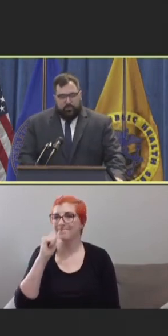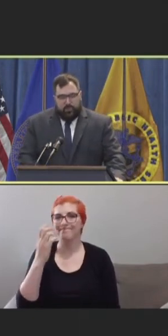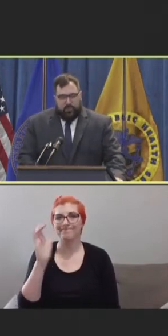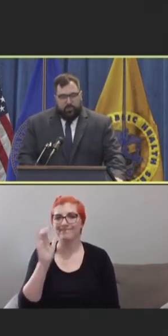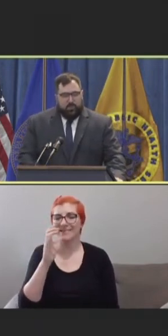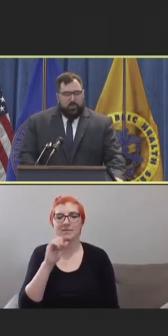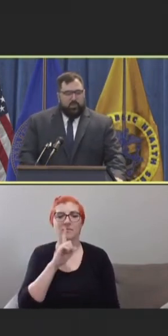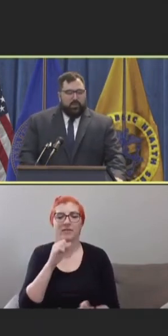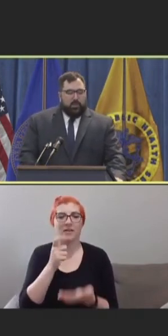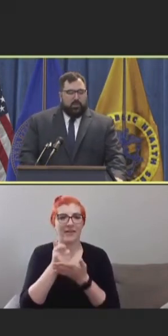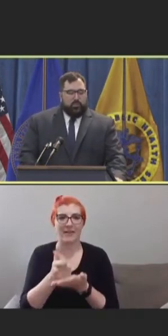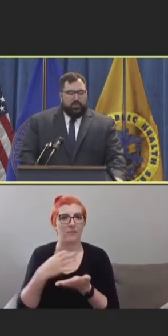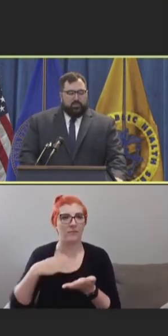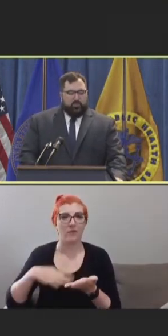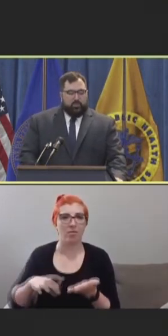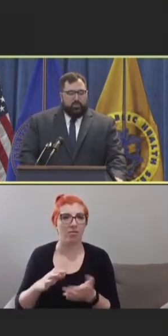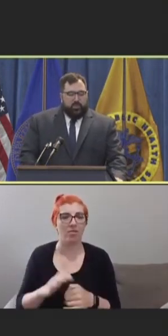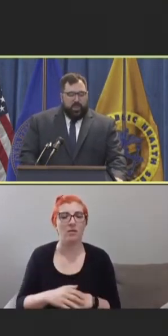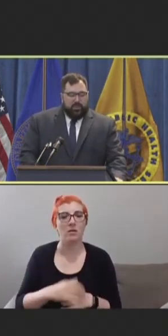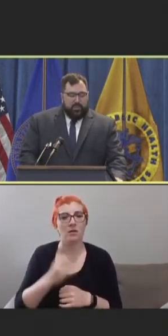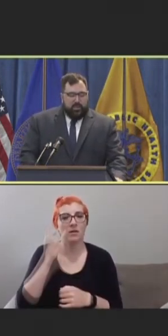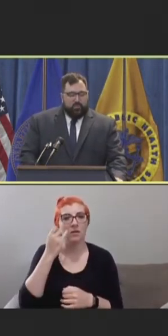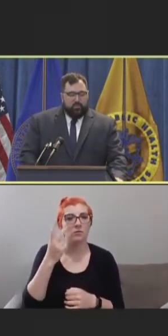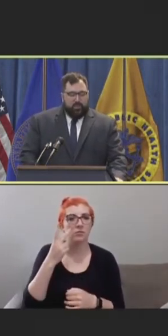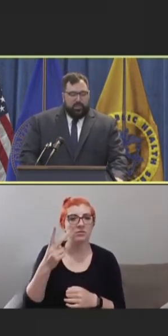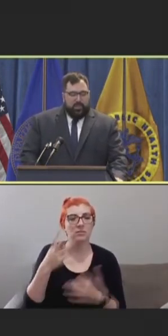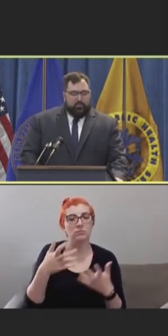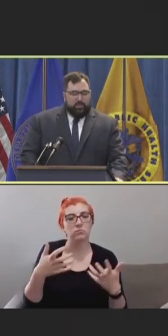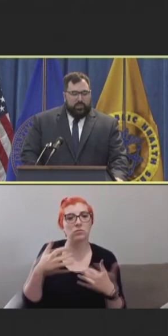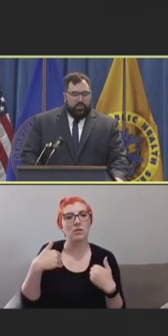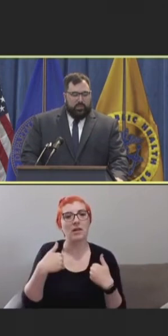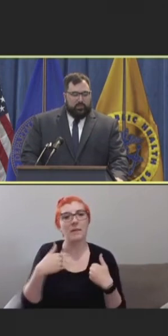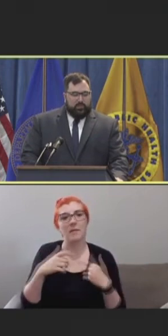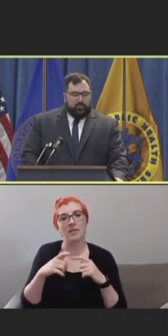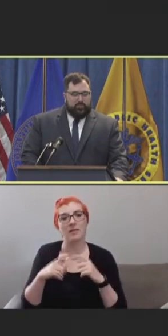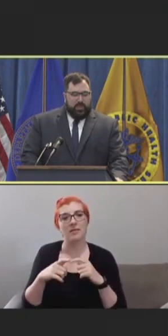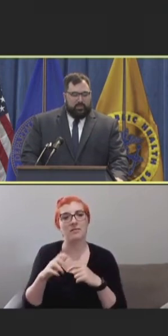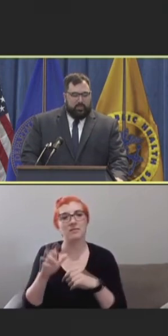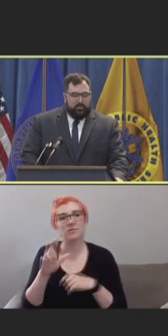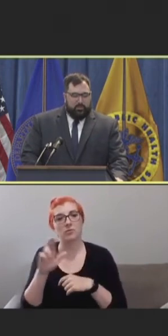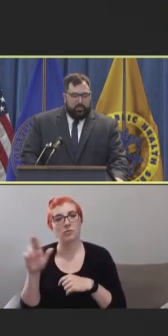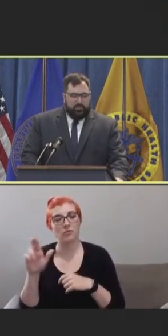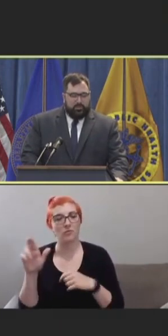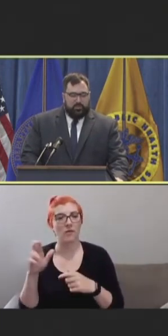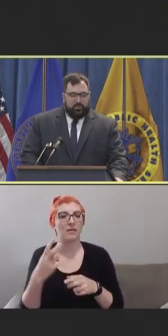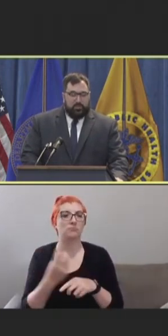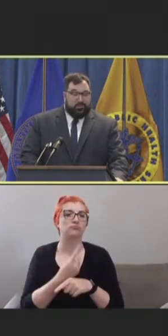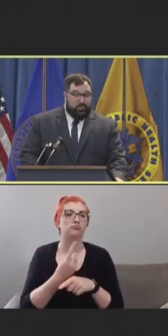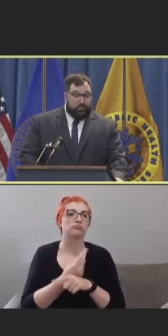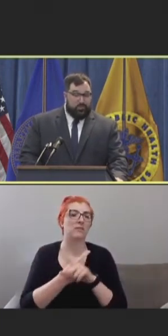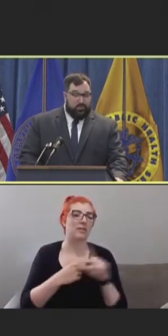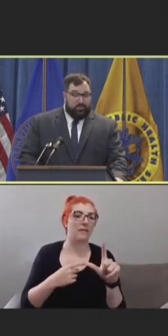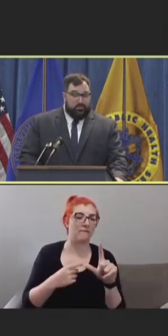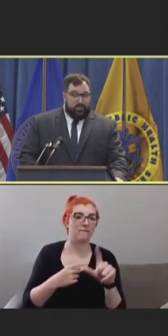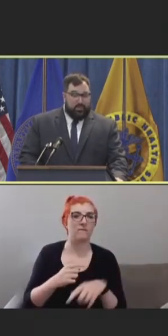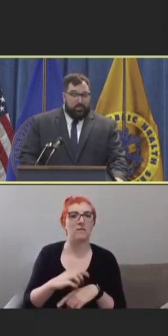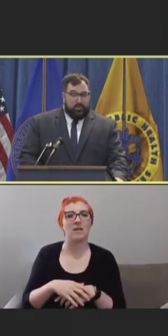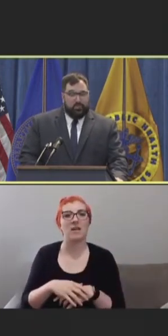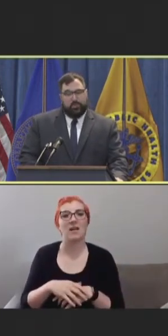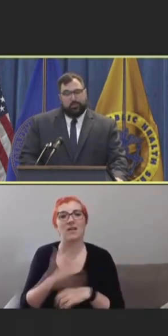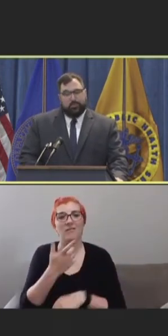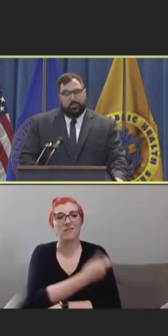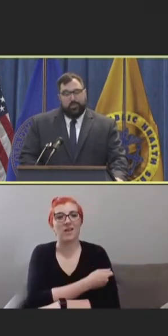graph here, obese animals are on the right, lean animals are on the left, and vaccinated obese animals don't show much of an